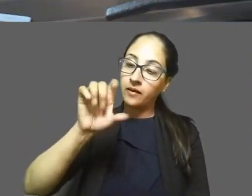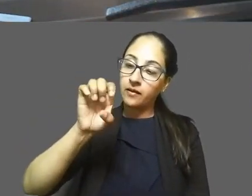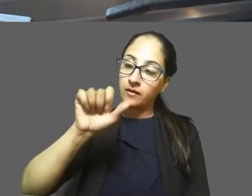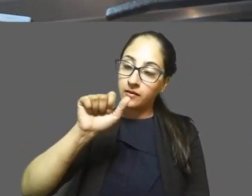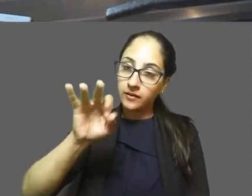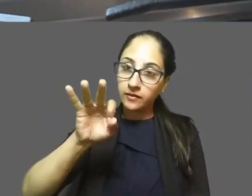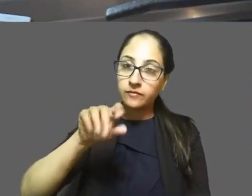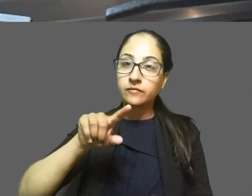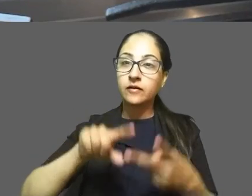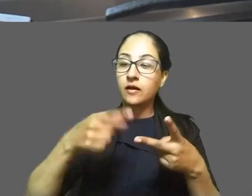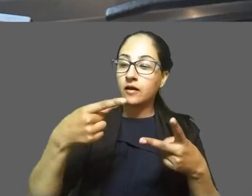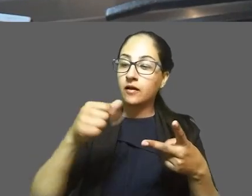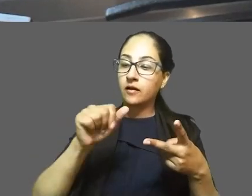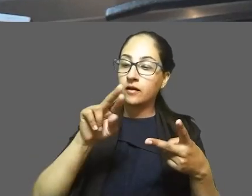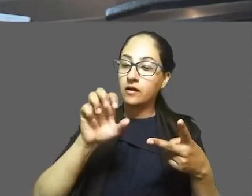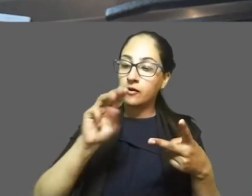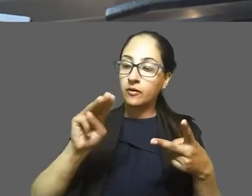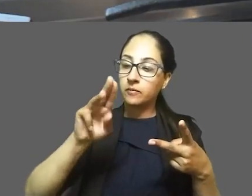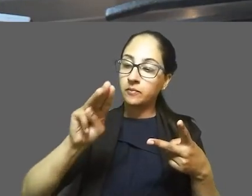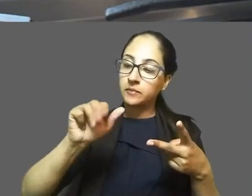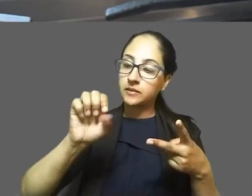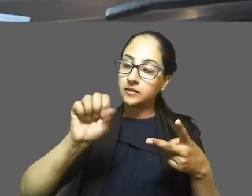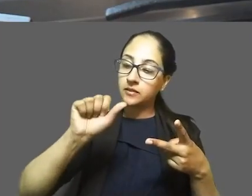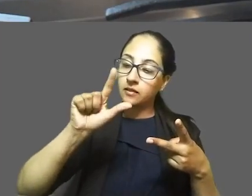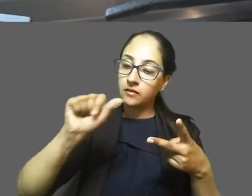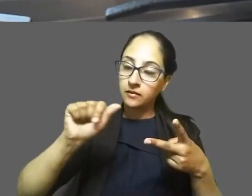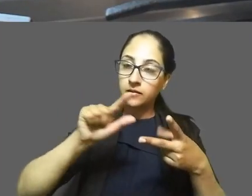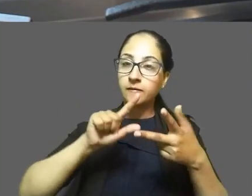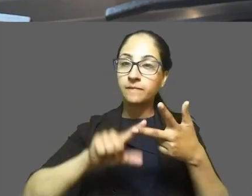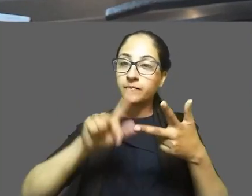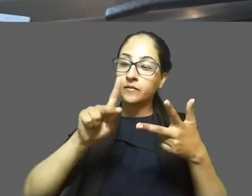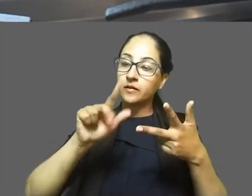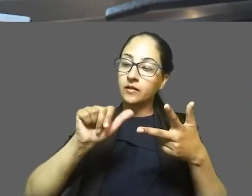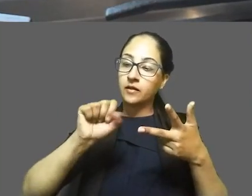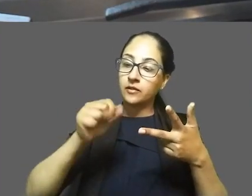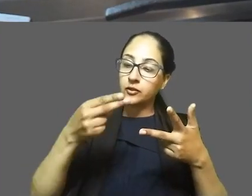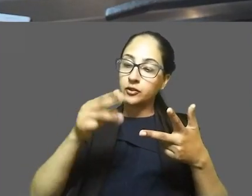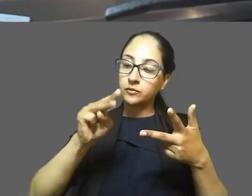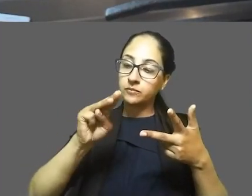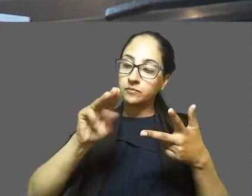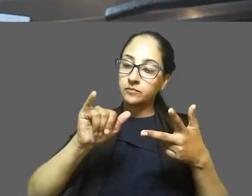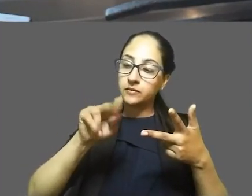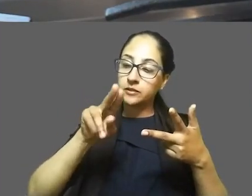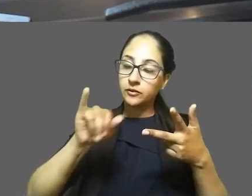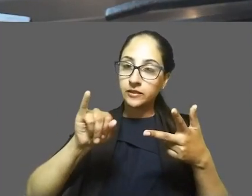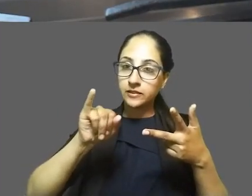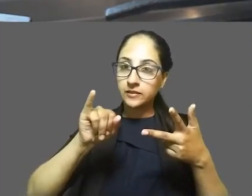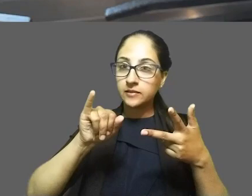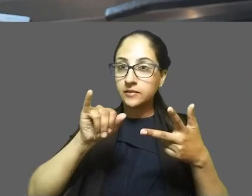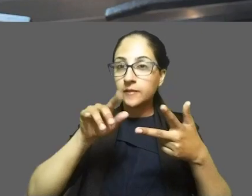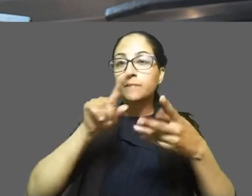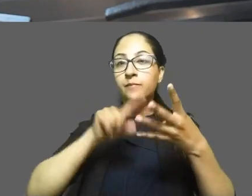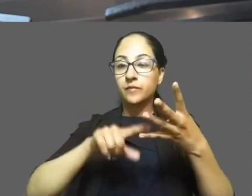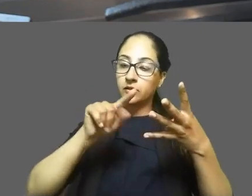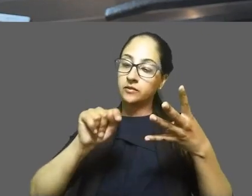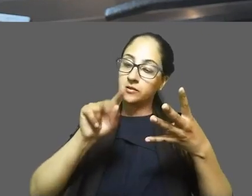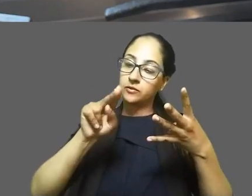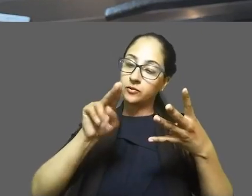spices, bay leaf, a little bit of garam masala, red chili powder or Kashmiri